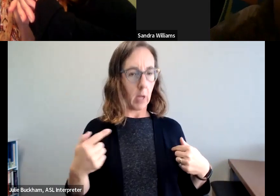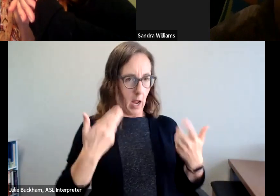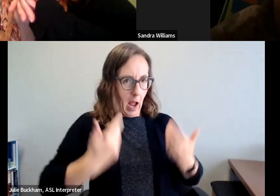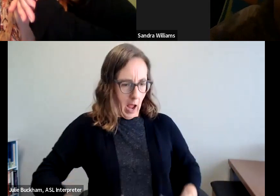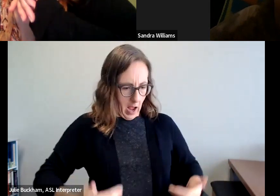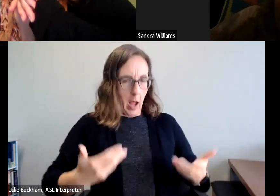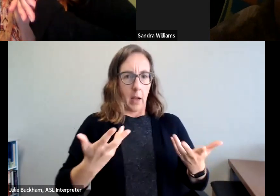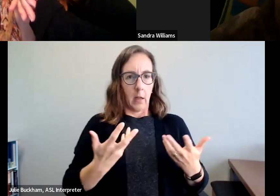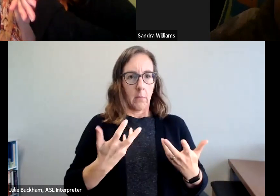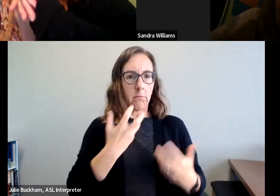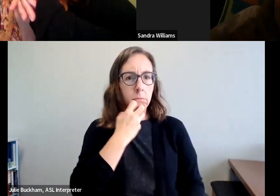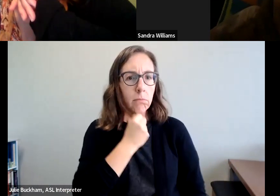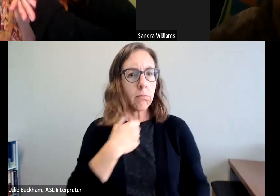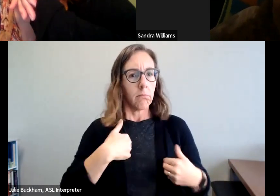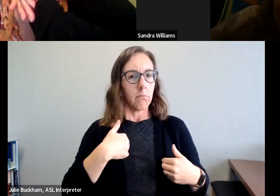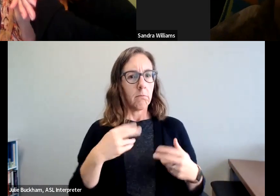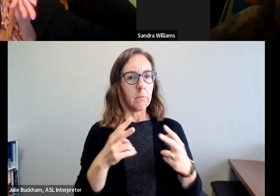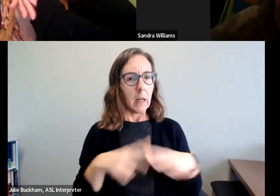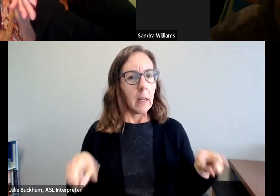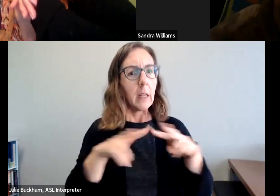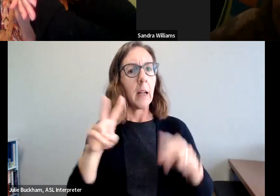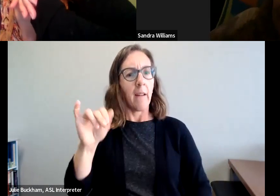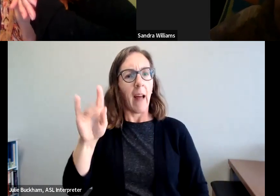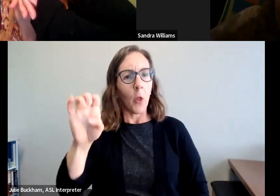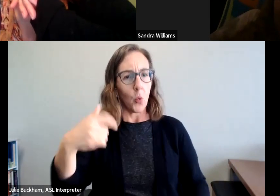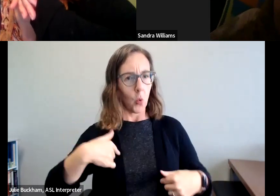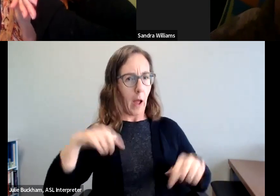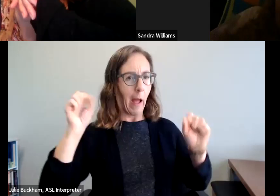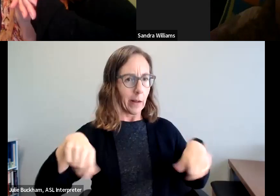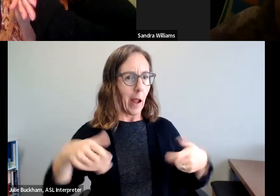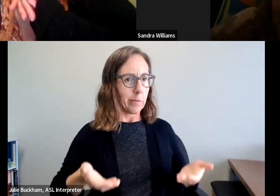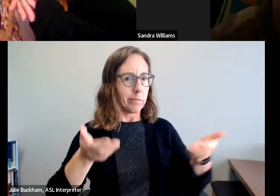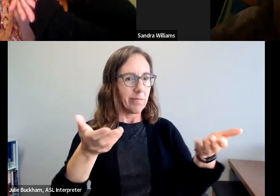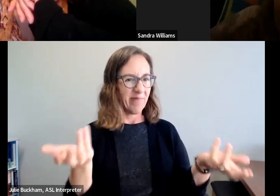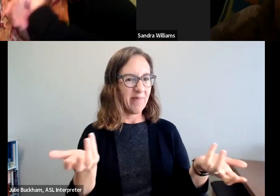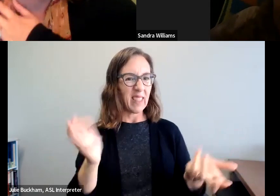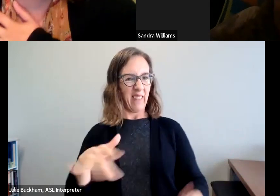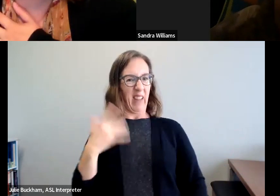valuable, viable person in today's society.